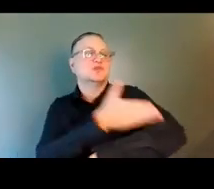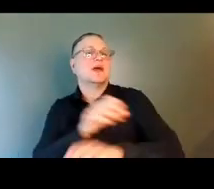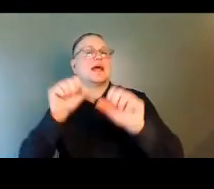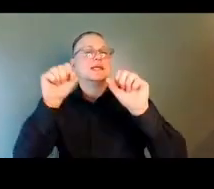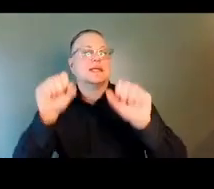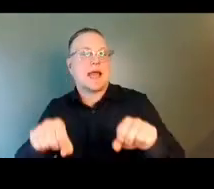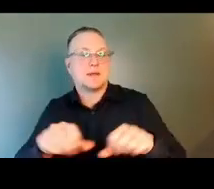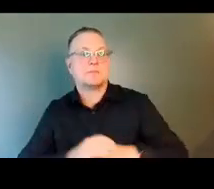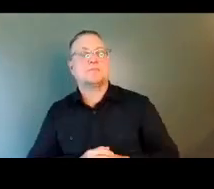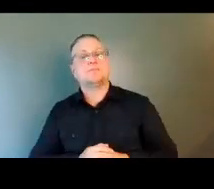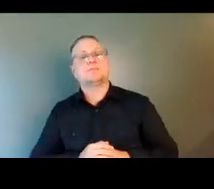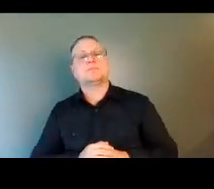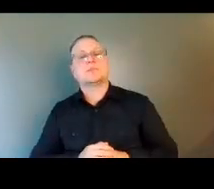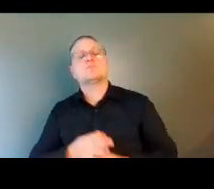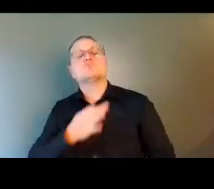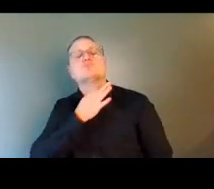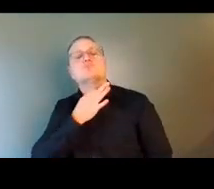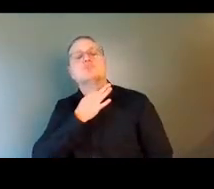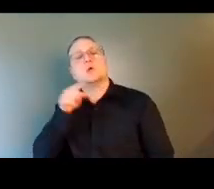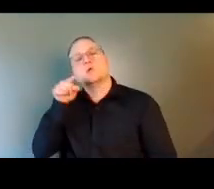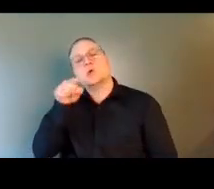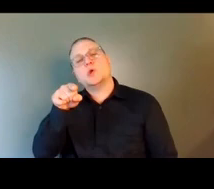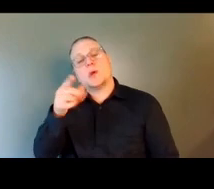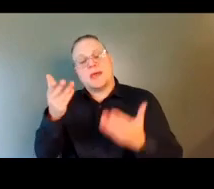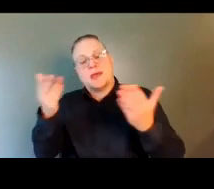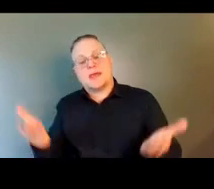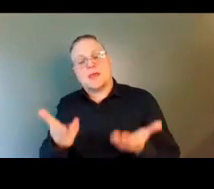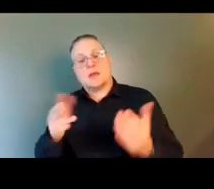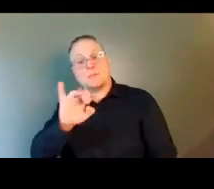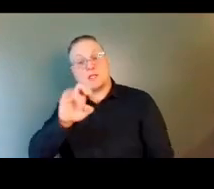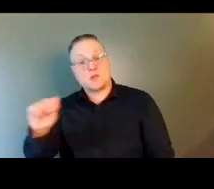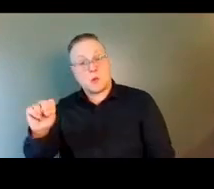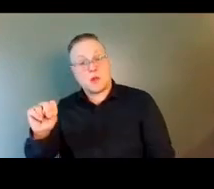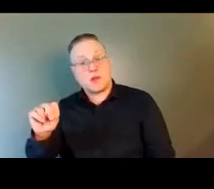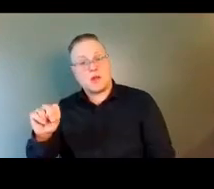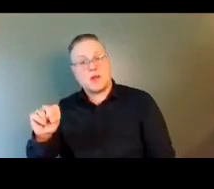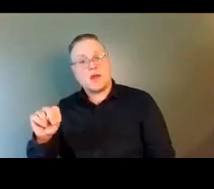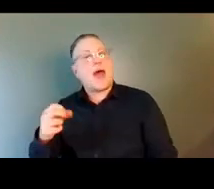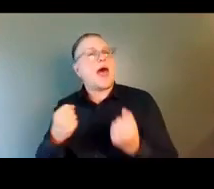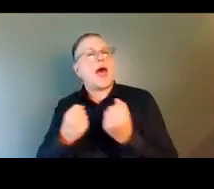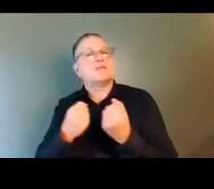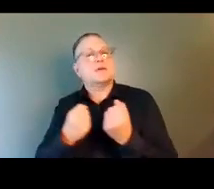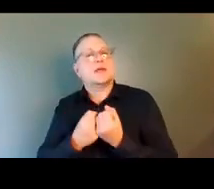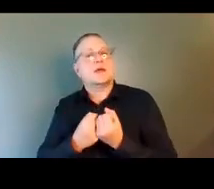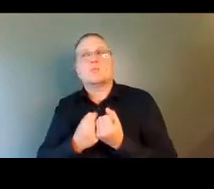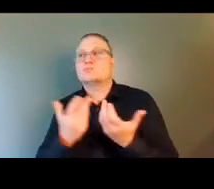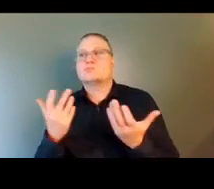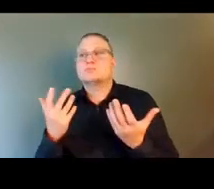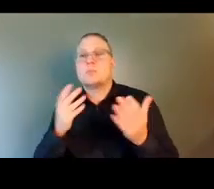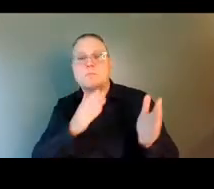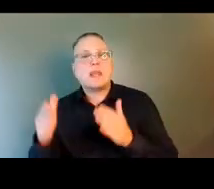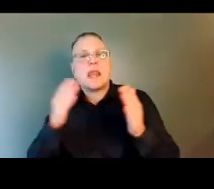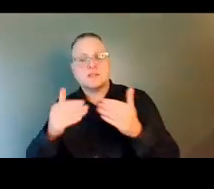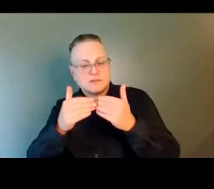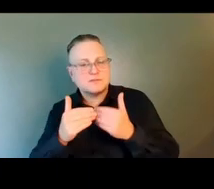yourself as an advocate in Minnesota as we move forward? Ken, you want to start? Sure.